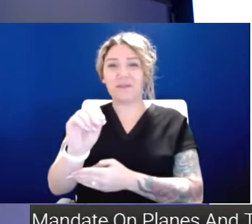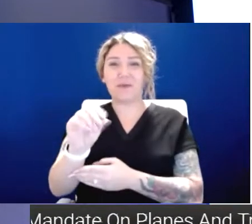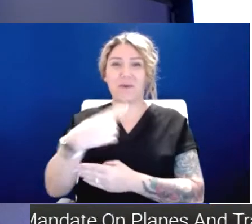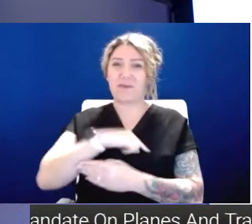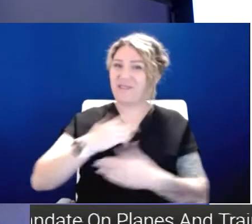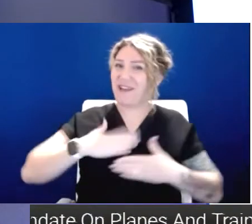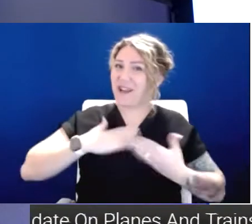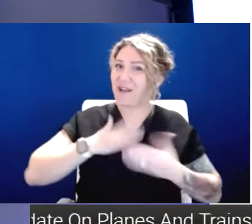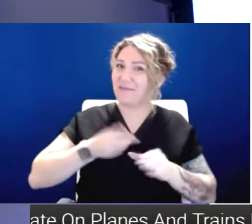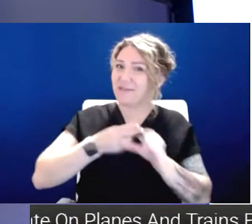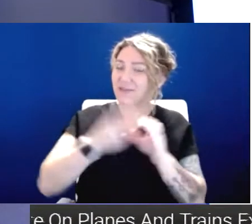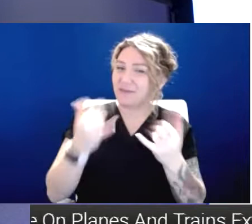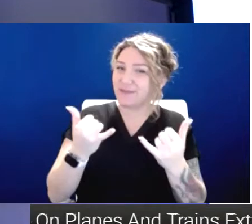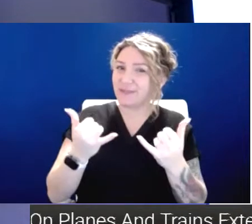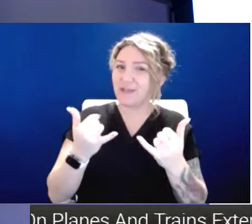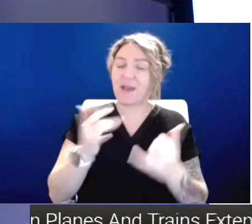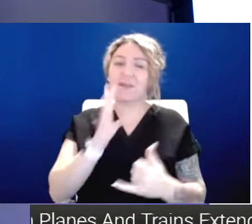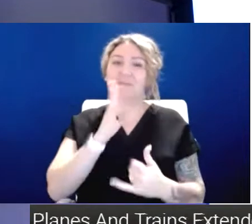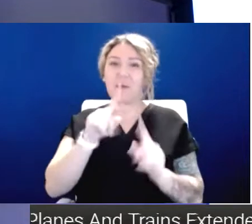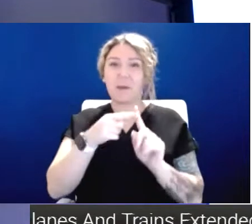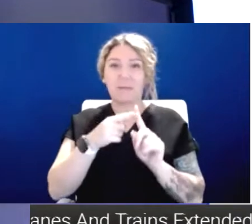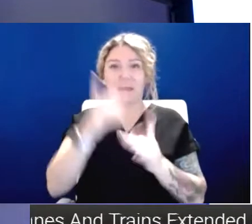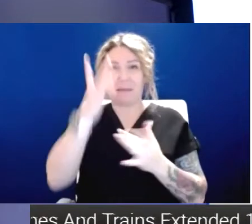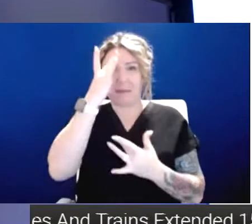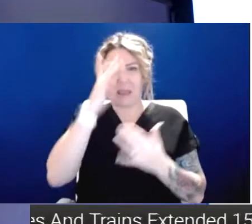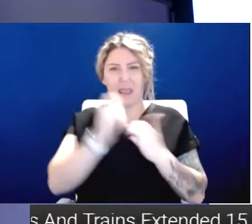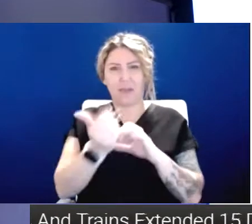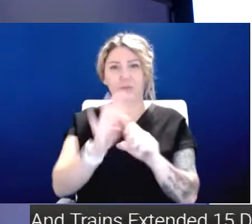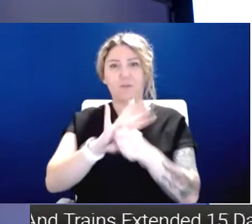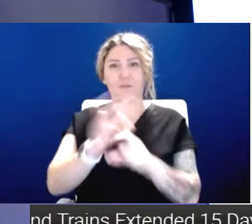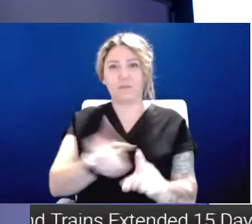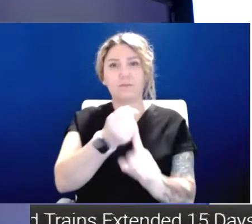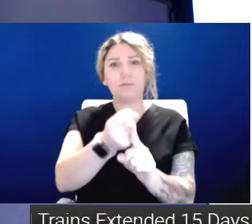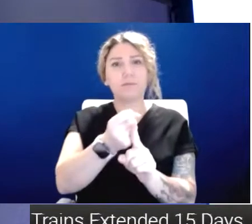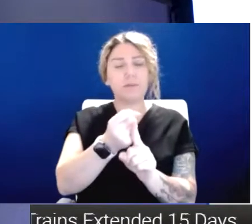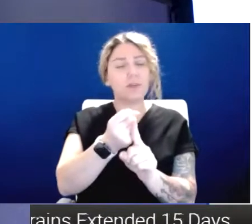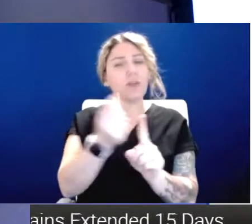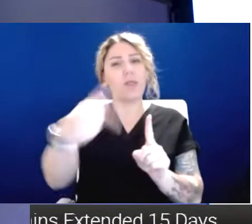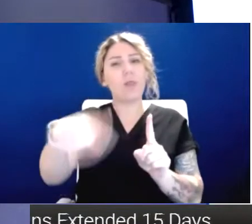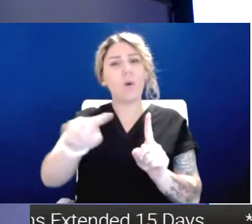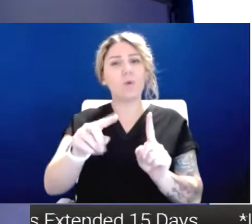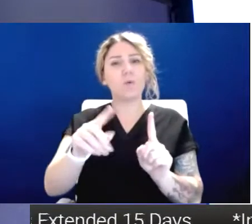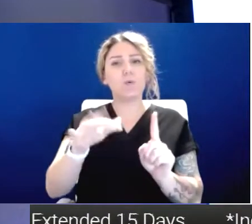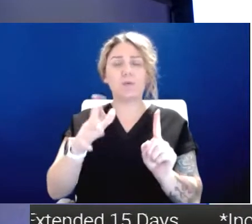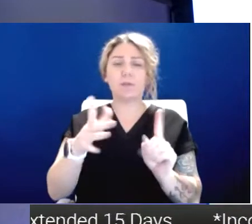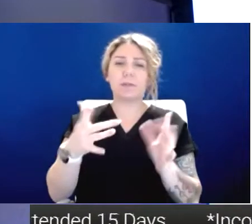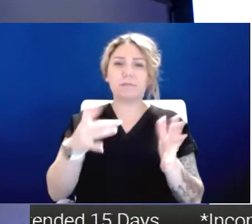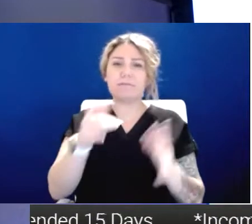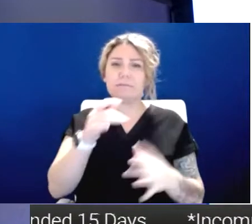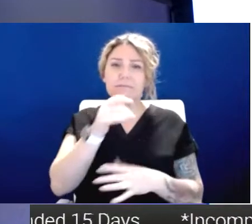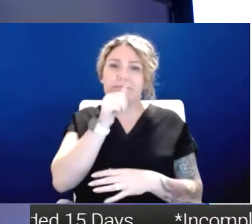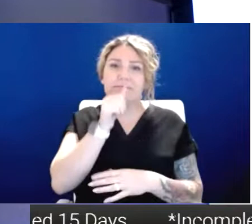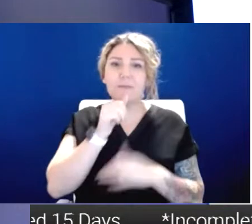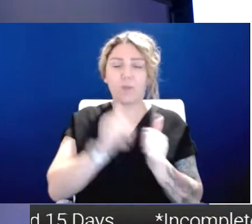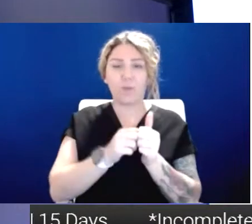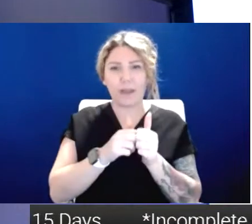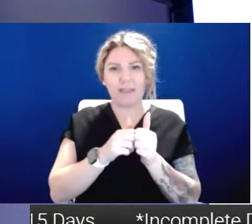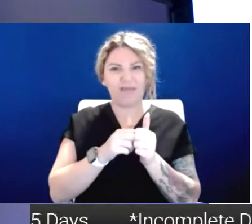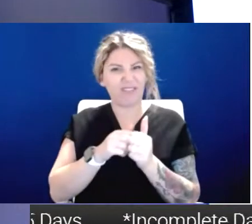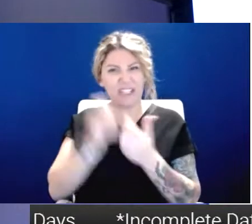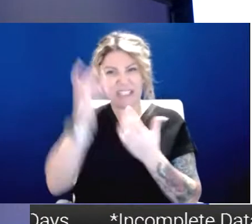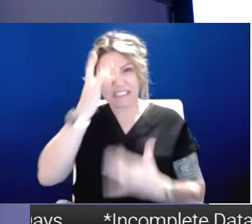Parkinson's disease. How has COVID impacted those dealing with Parkinson's? What has been the COVID